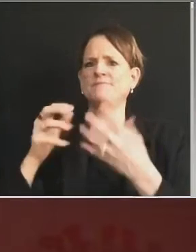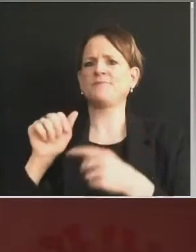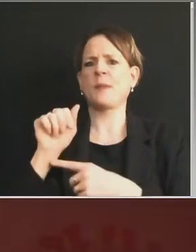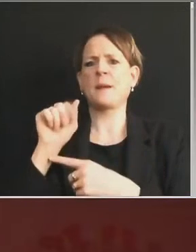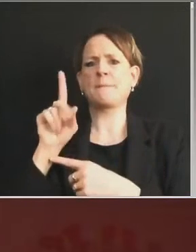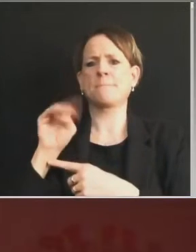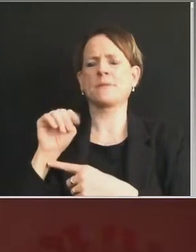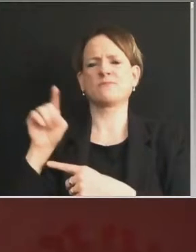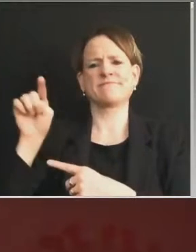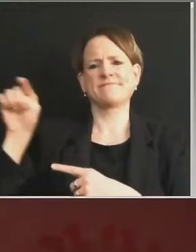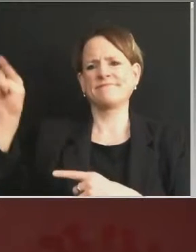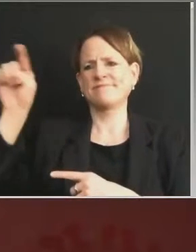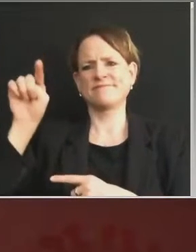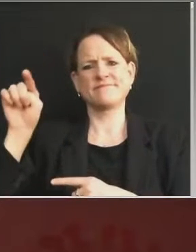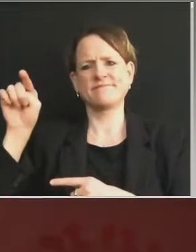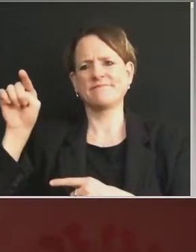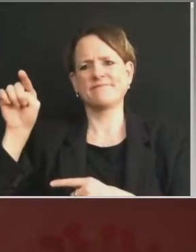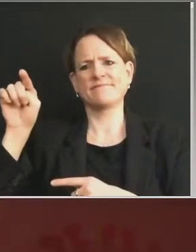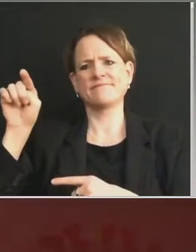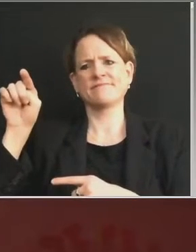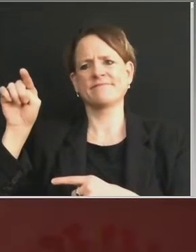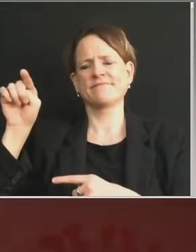with that administration?